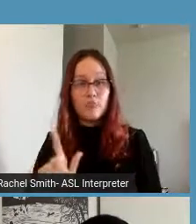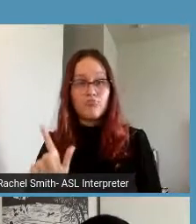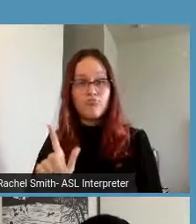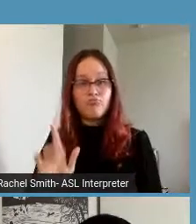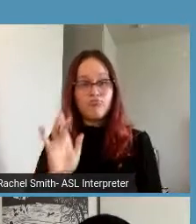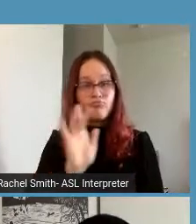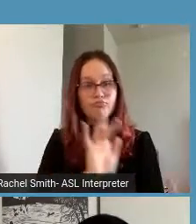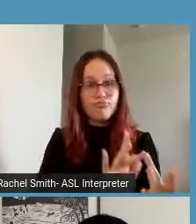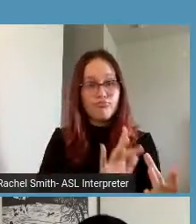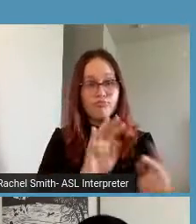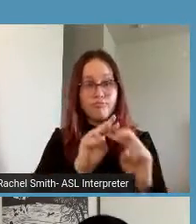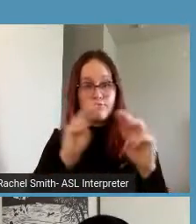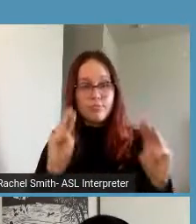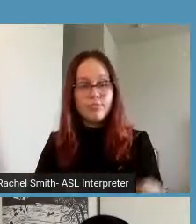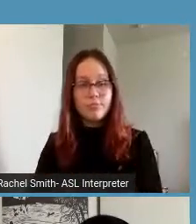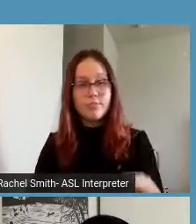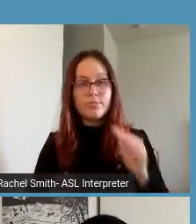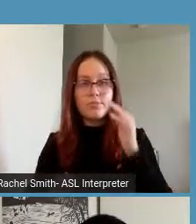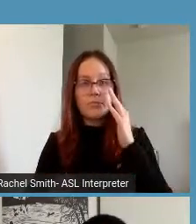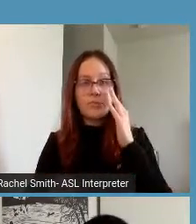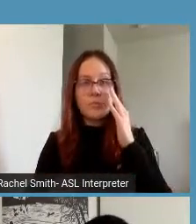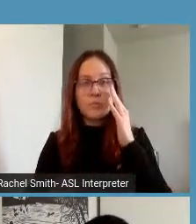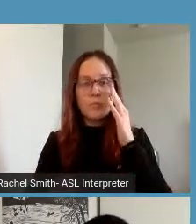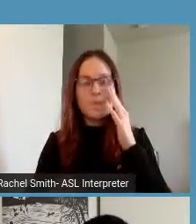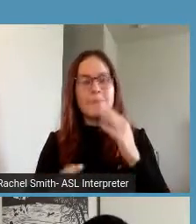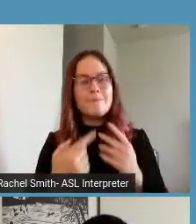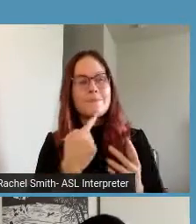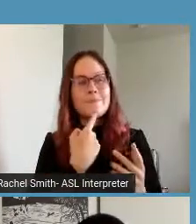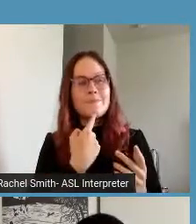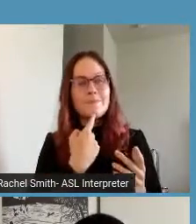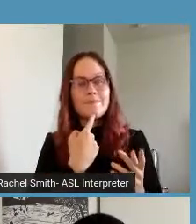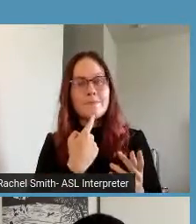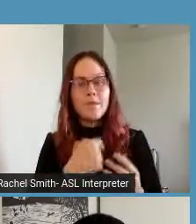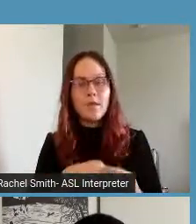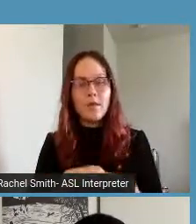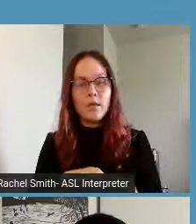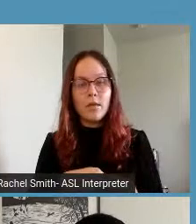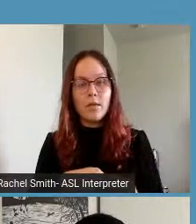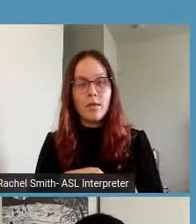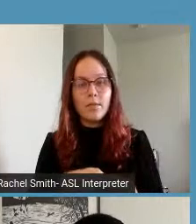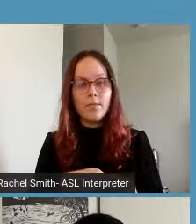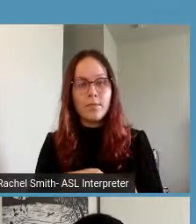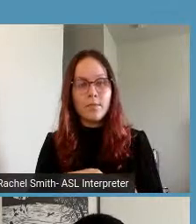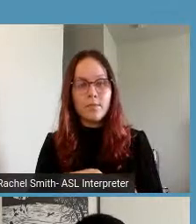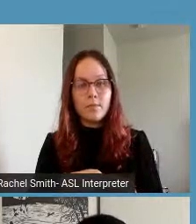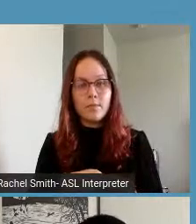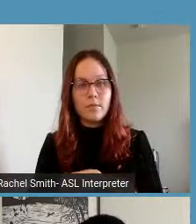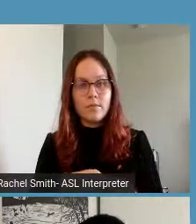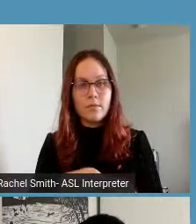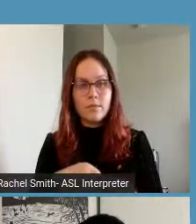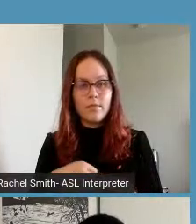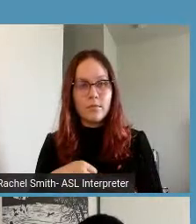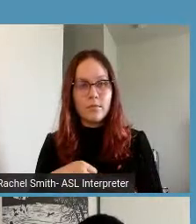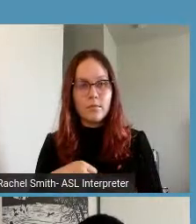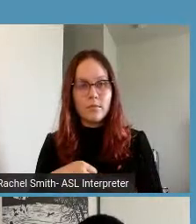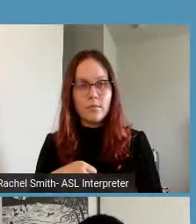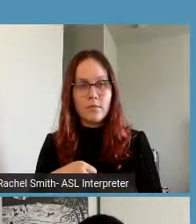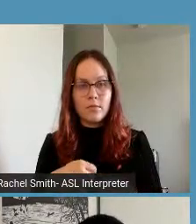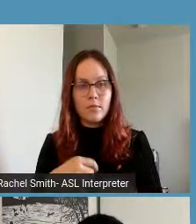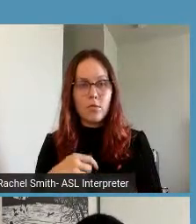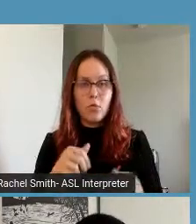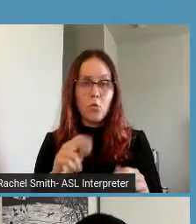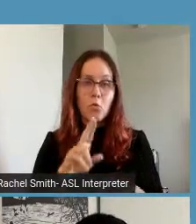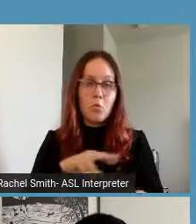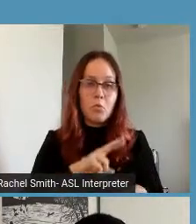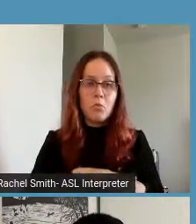we had our exhibition up, and they said, well, we would normally be producing our own exhibitions, but we can't because of COVID. We would normally be